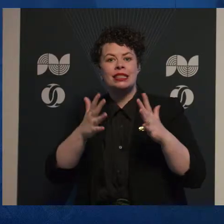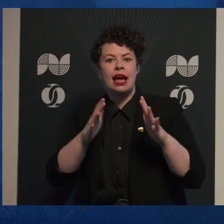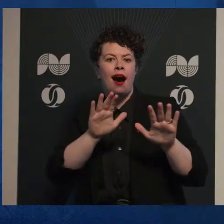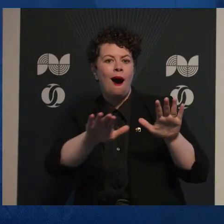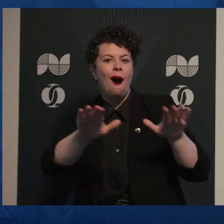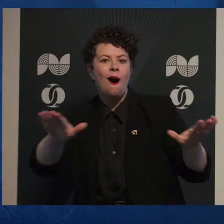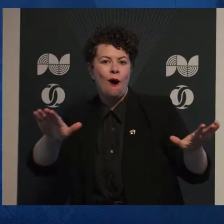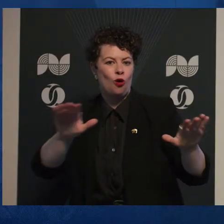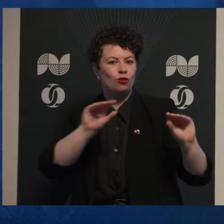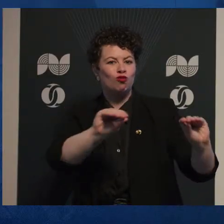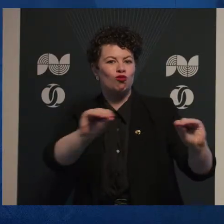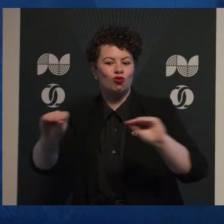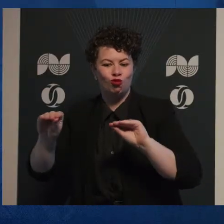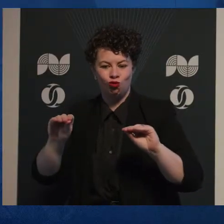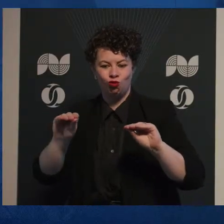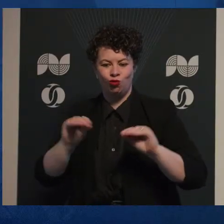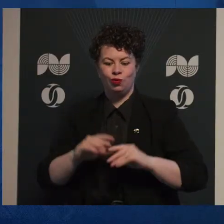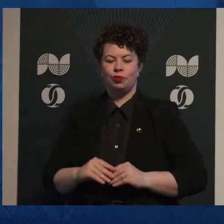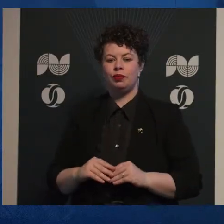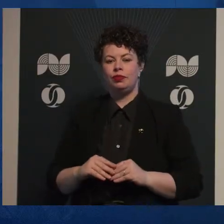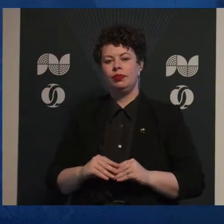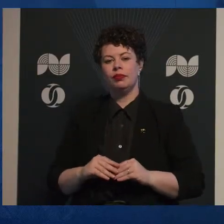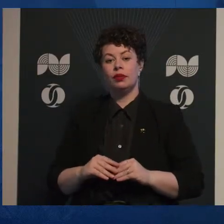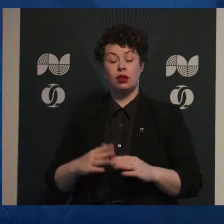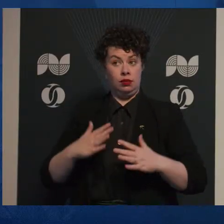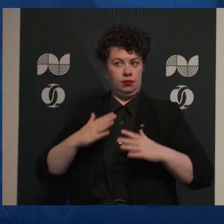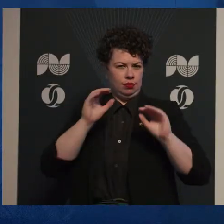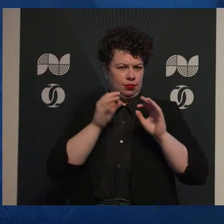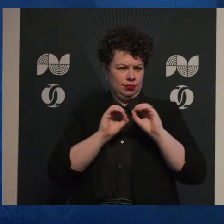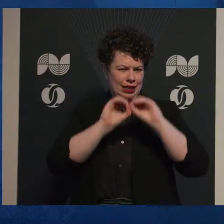on how we operate. We are not